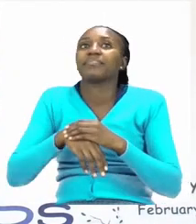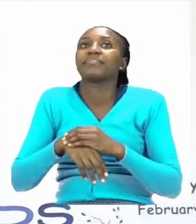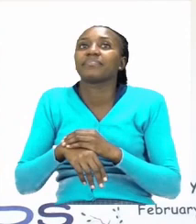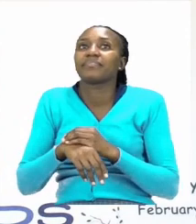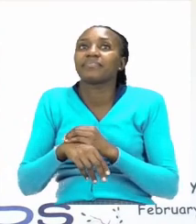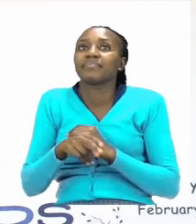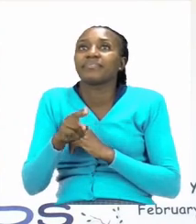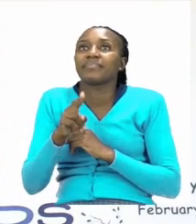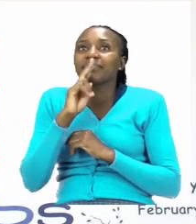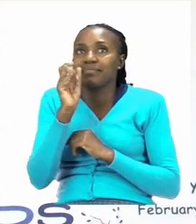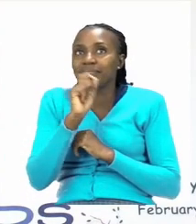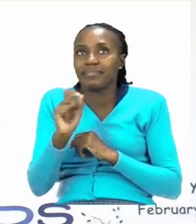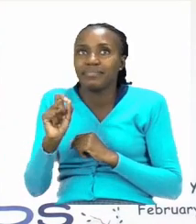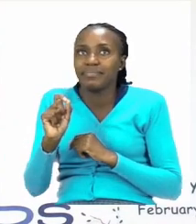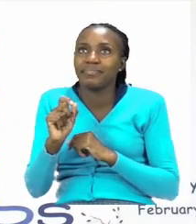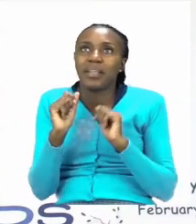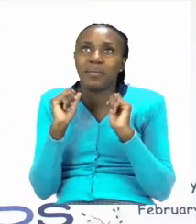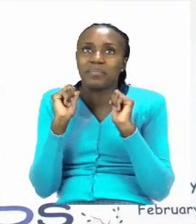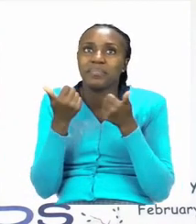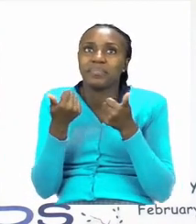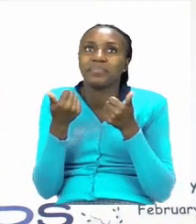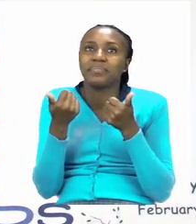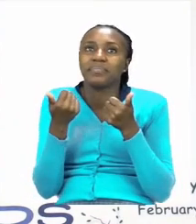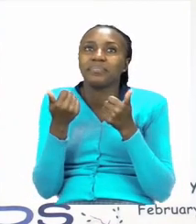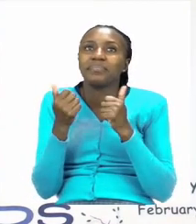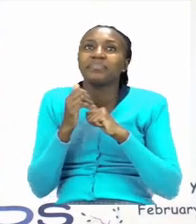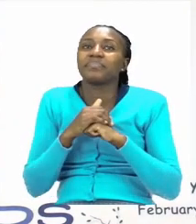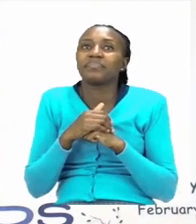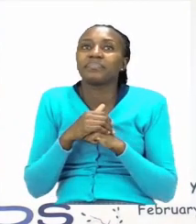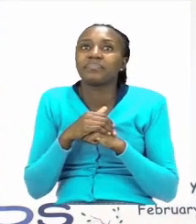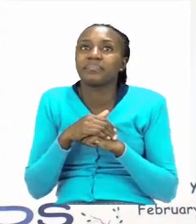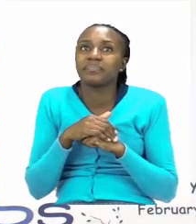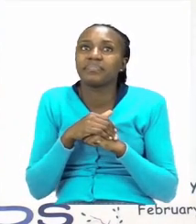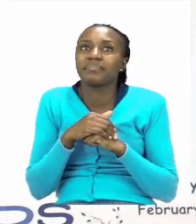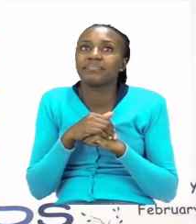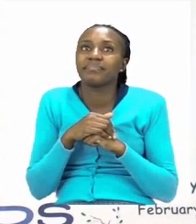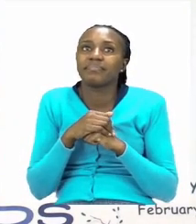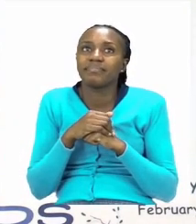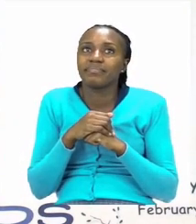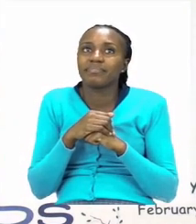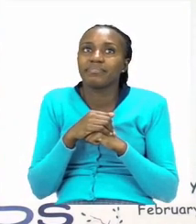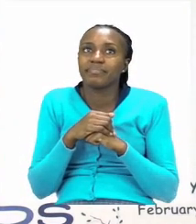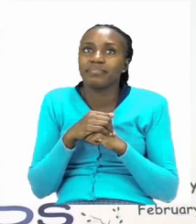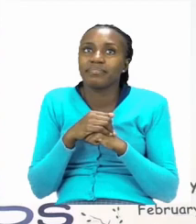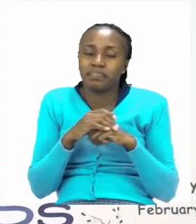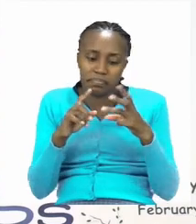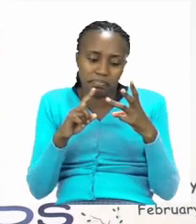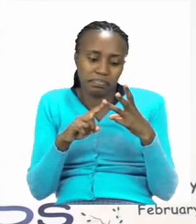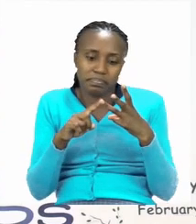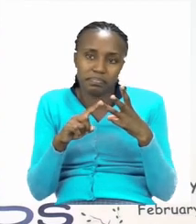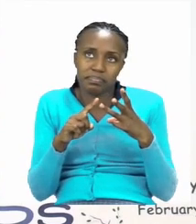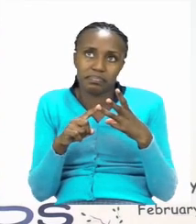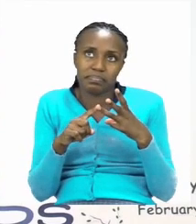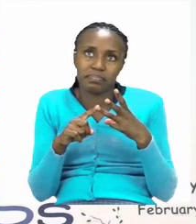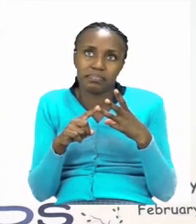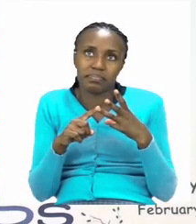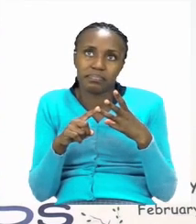answer. Well done if you knew the answer before I said it. Now,